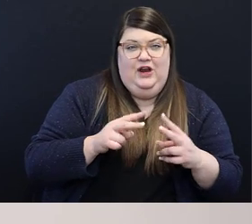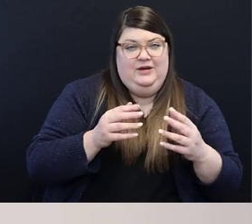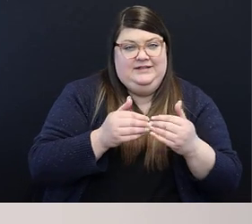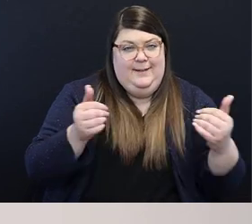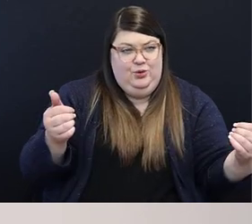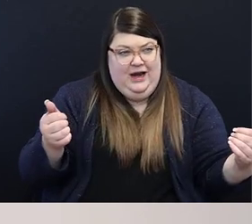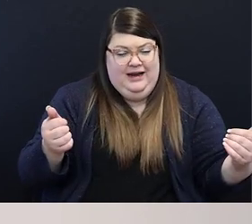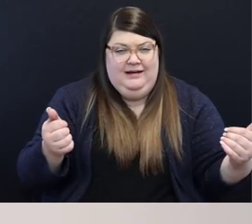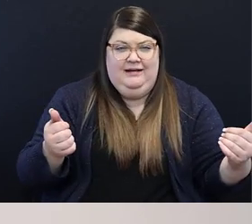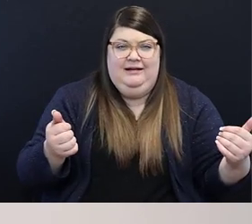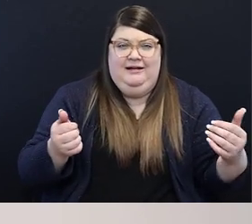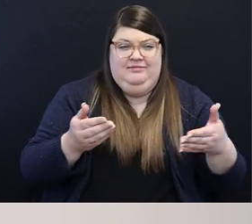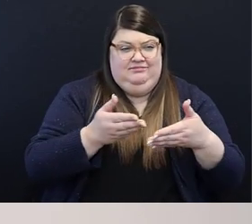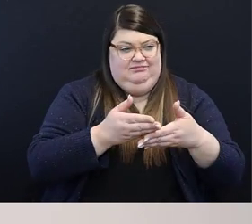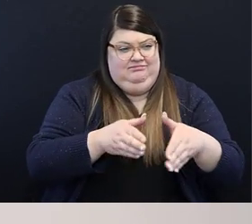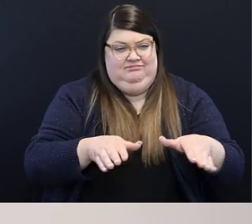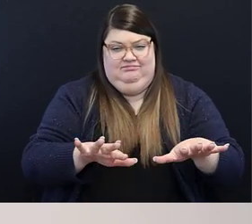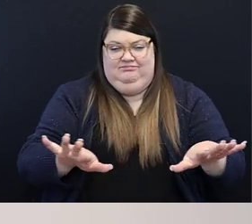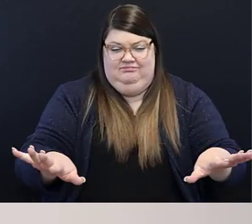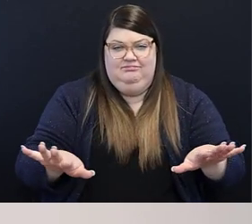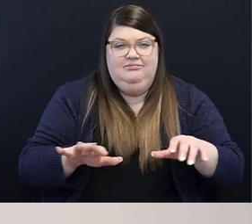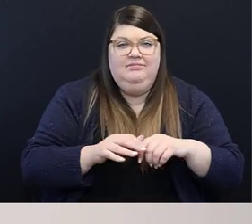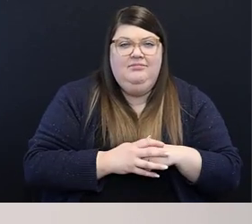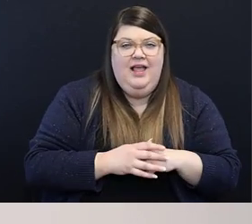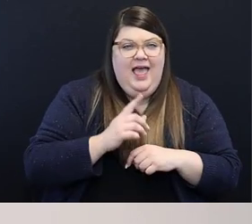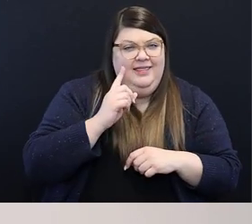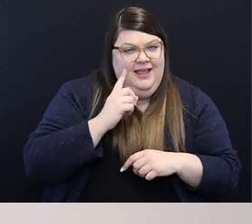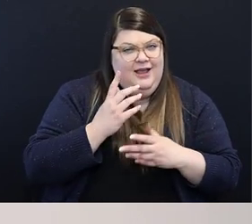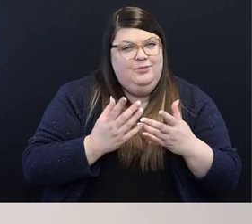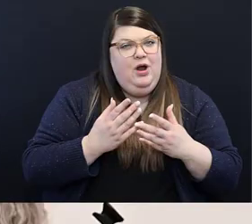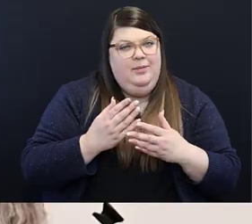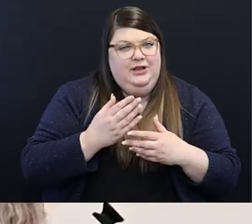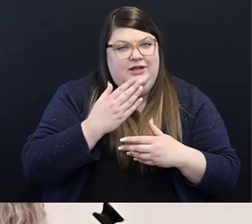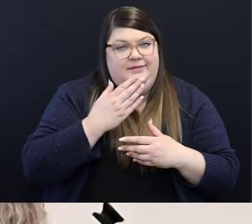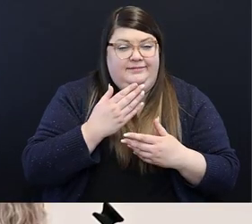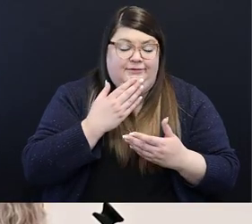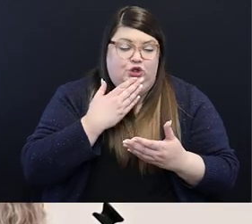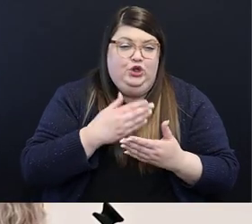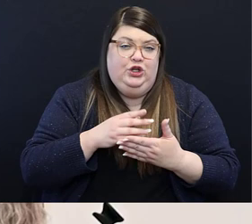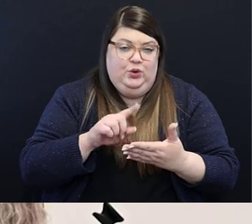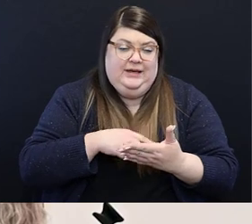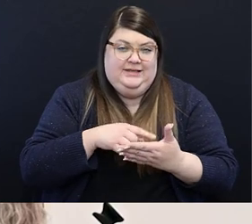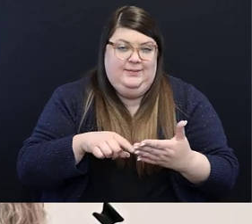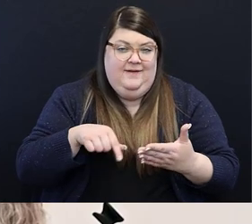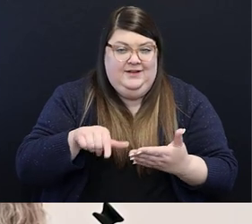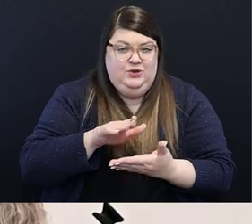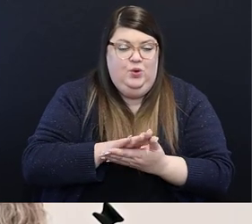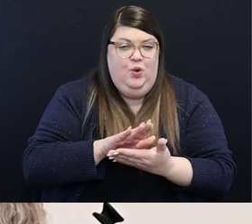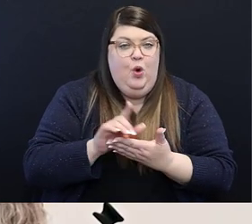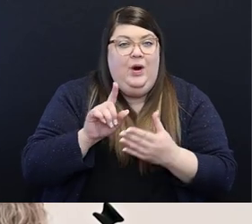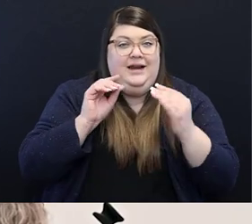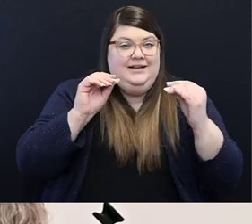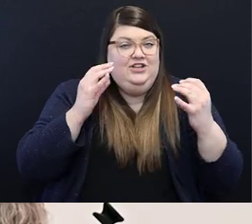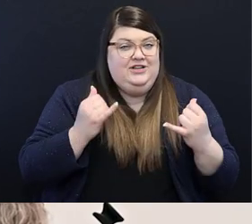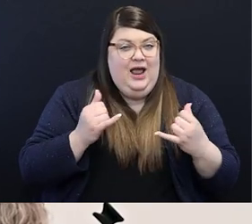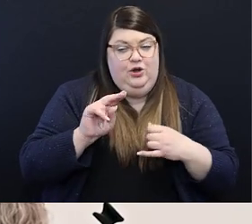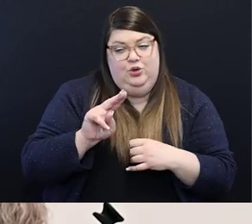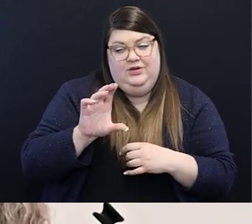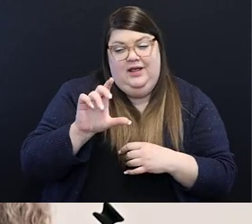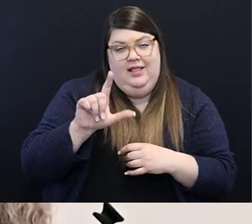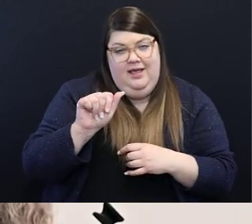separate. It was very isolated. And you know, I think this is probably an apt criticism of the school. And, you know, where I teach now at